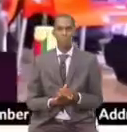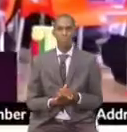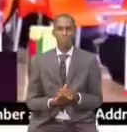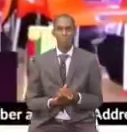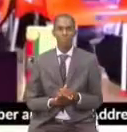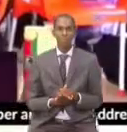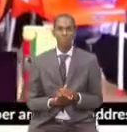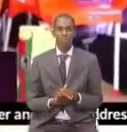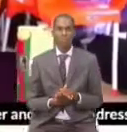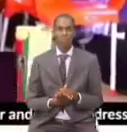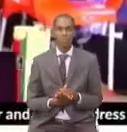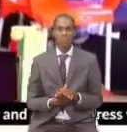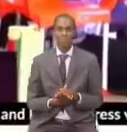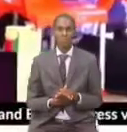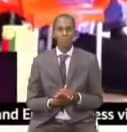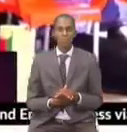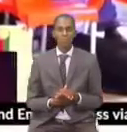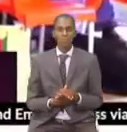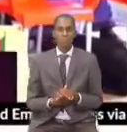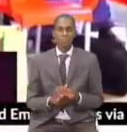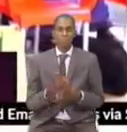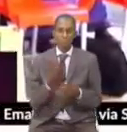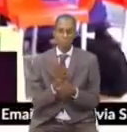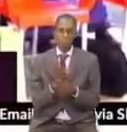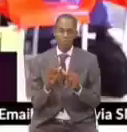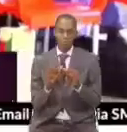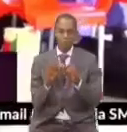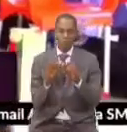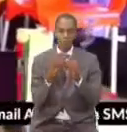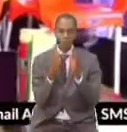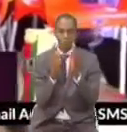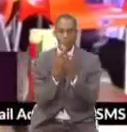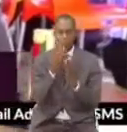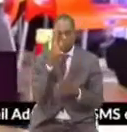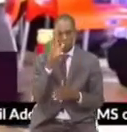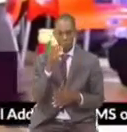What about the left hand side? If you are finished, wave your hand.